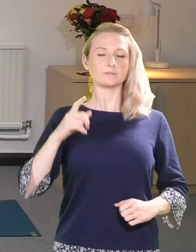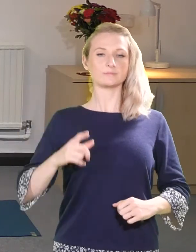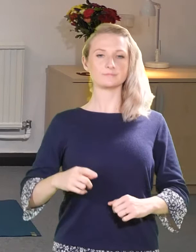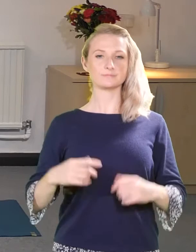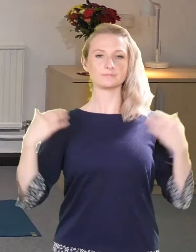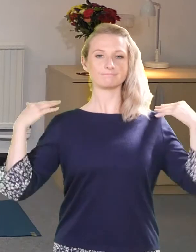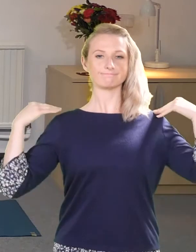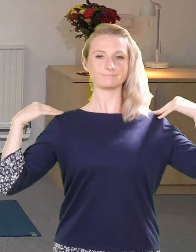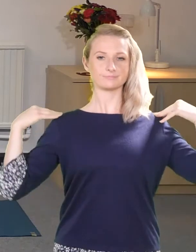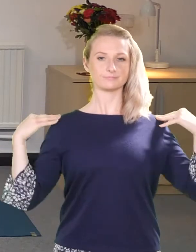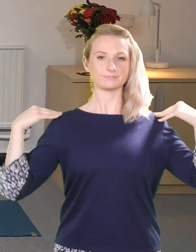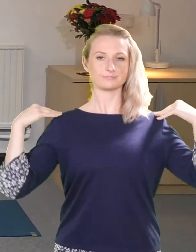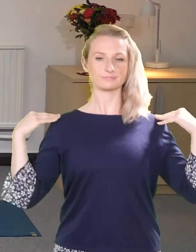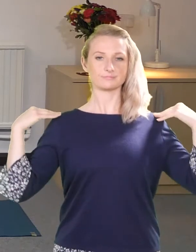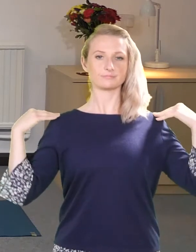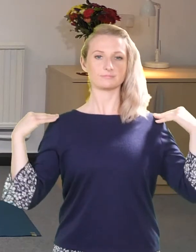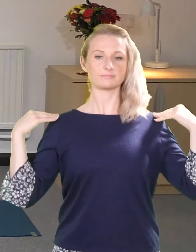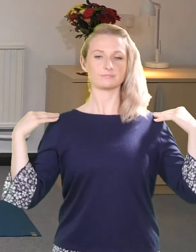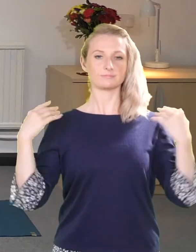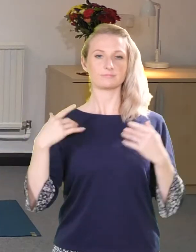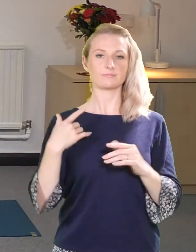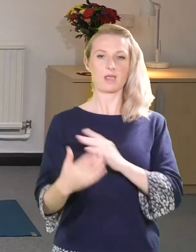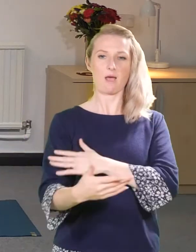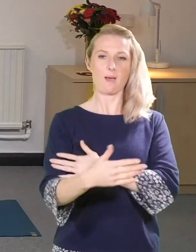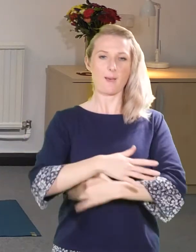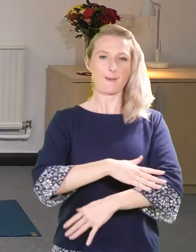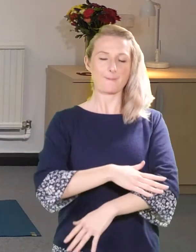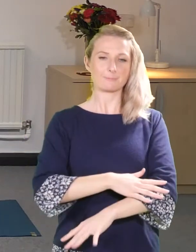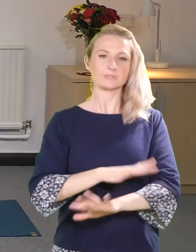softening the shoulders, softening the arms,